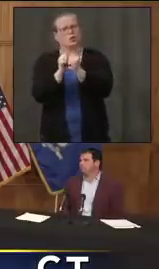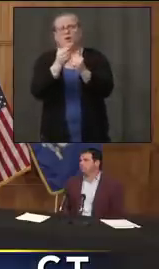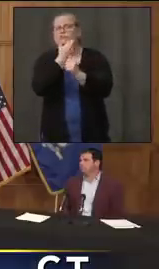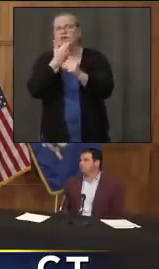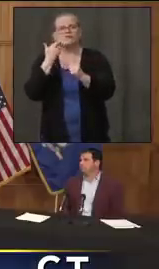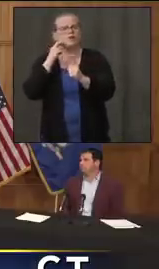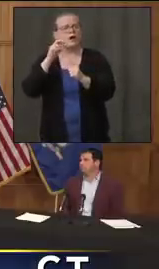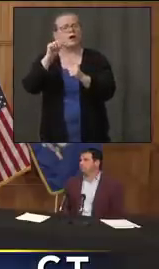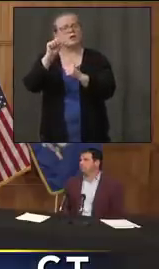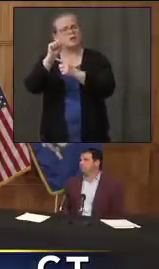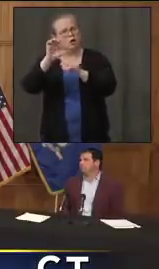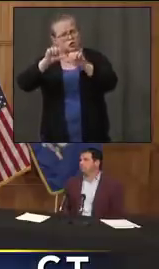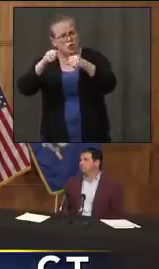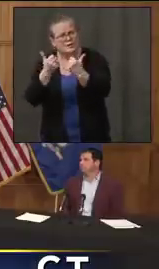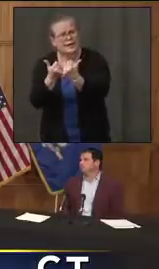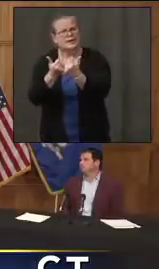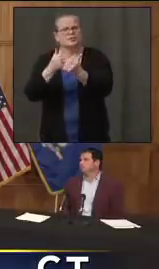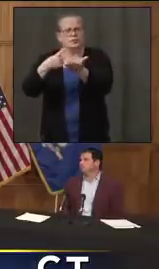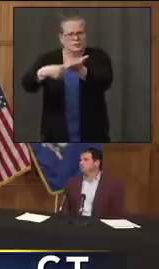to that, Governor,